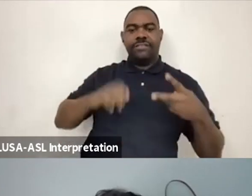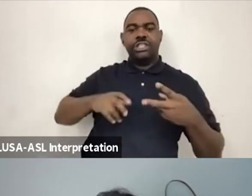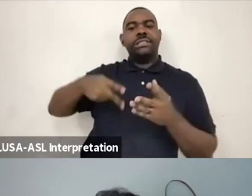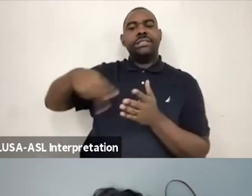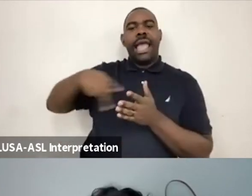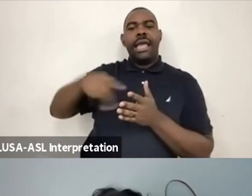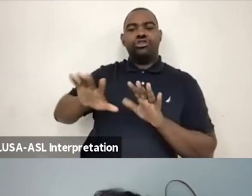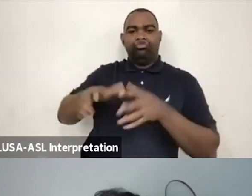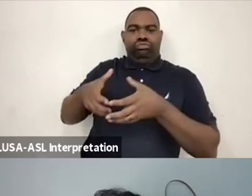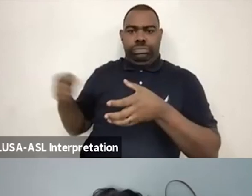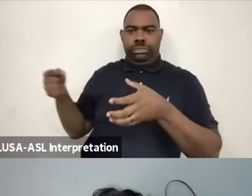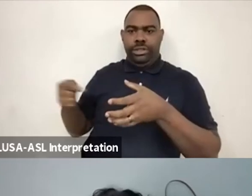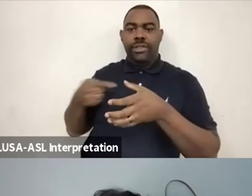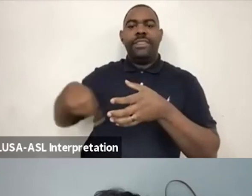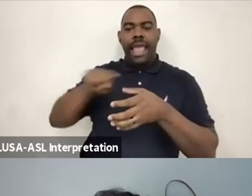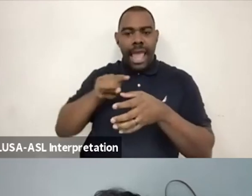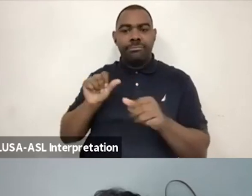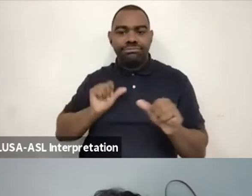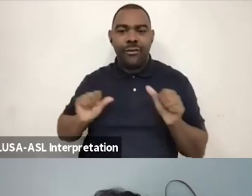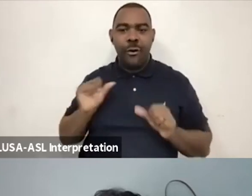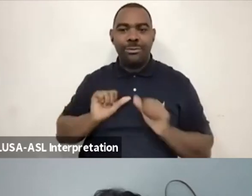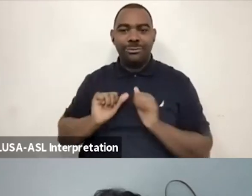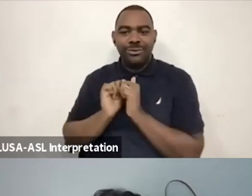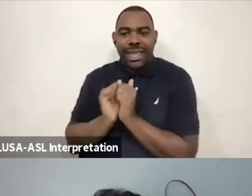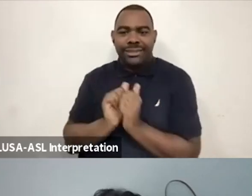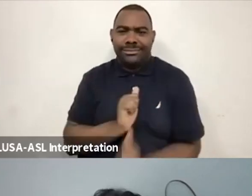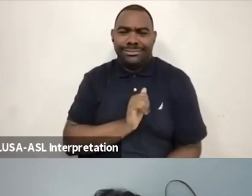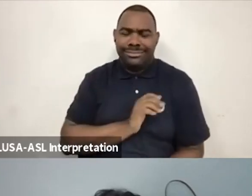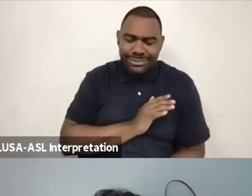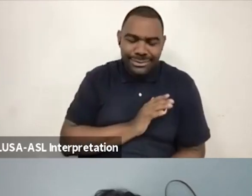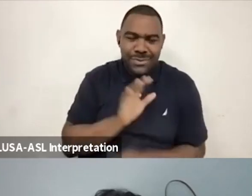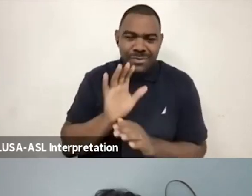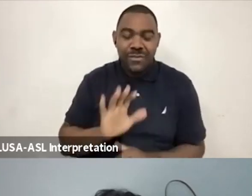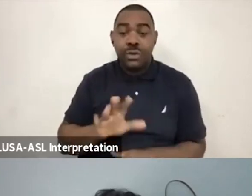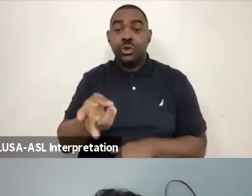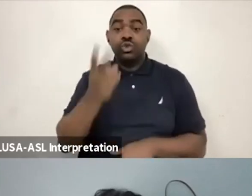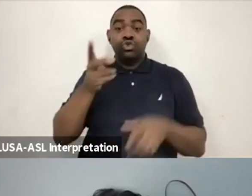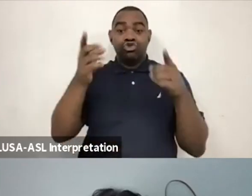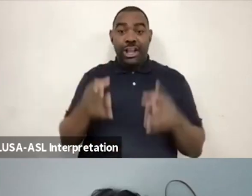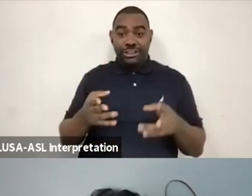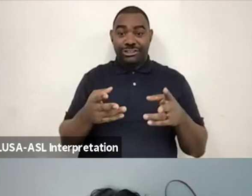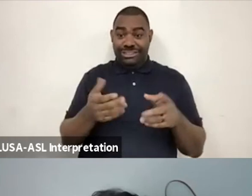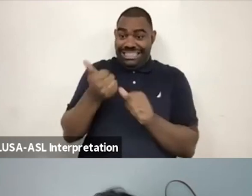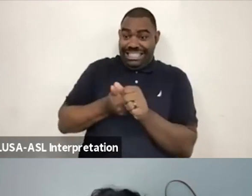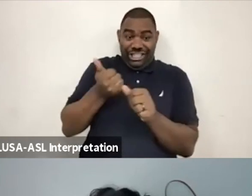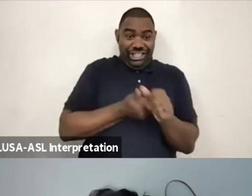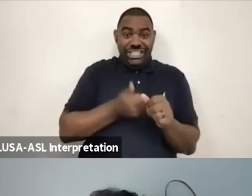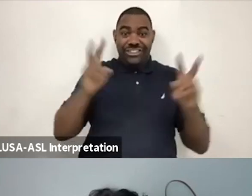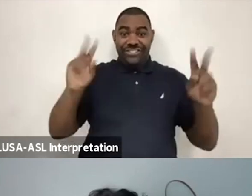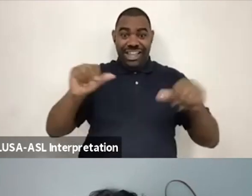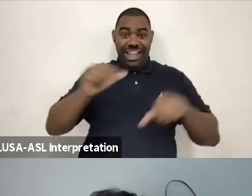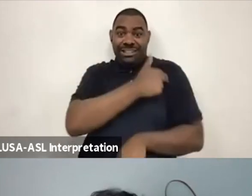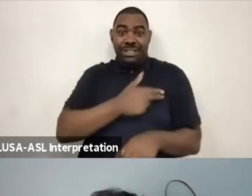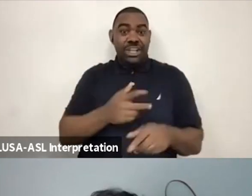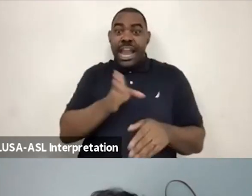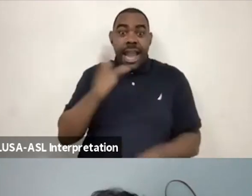So there were veterans and civilians performing together. The two directors of each of the VA hospitals had